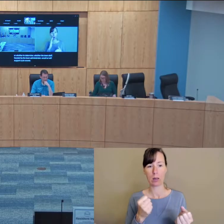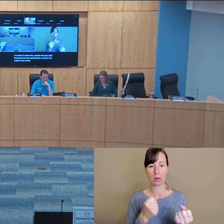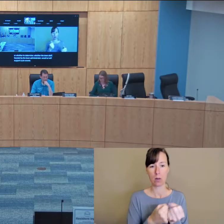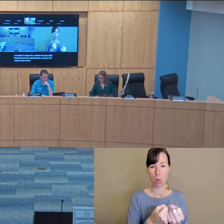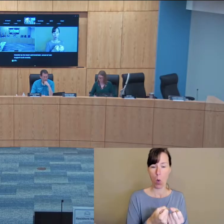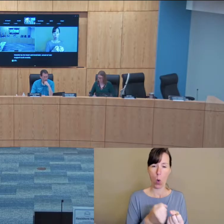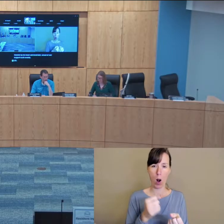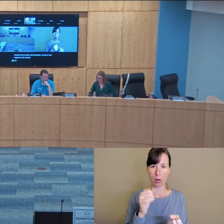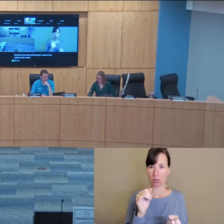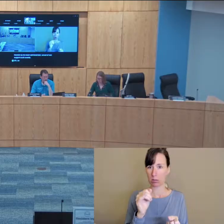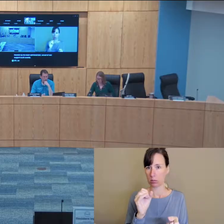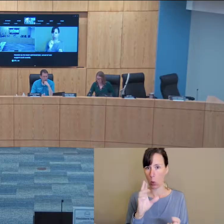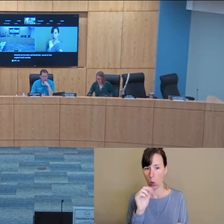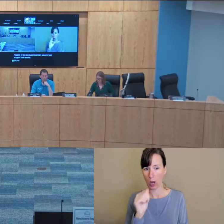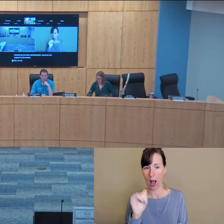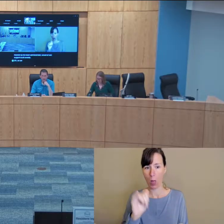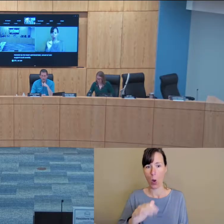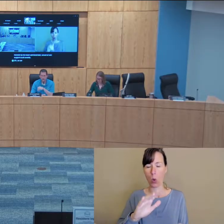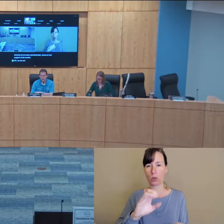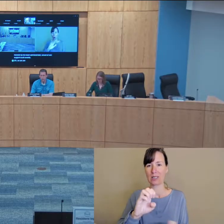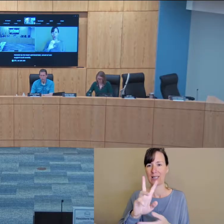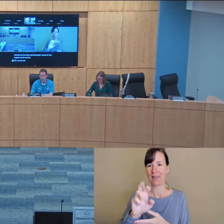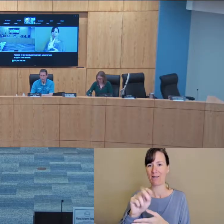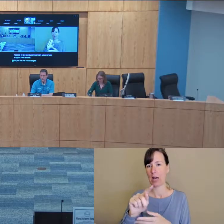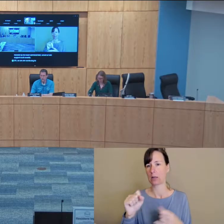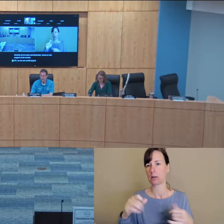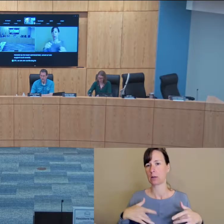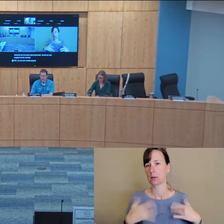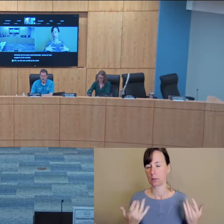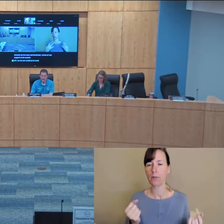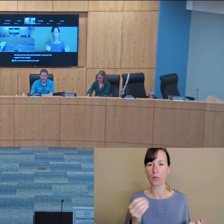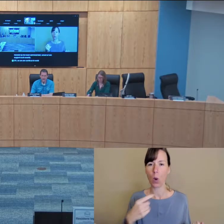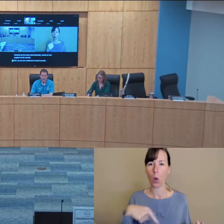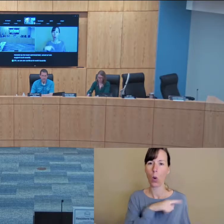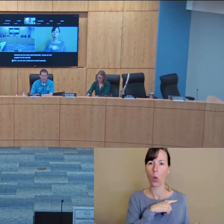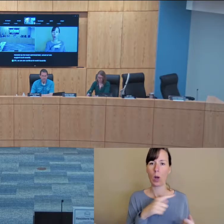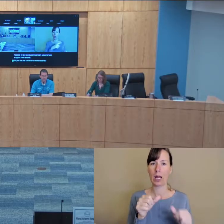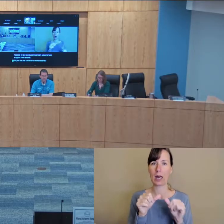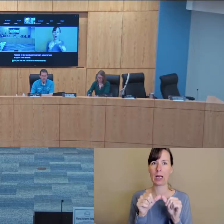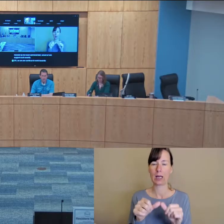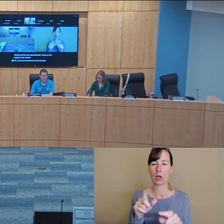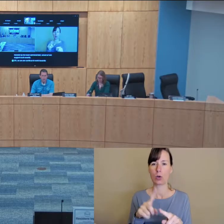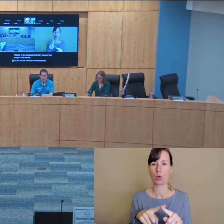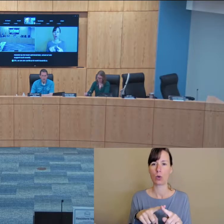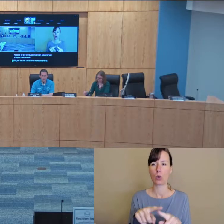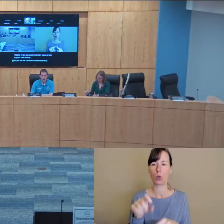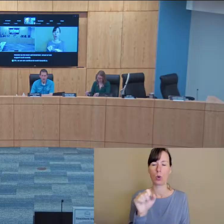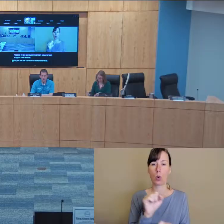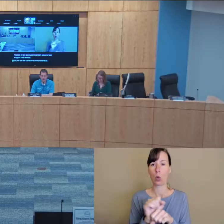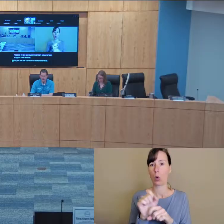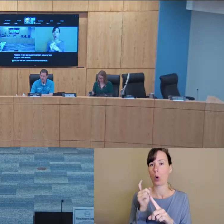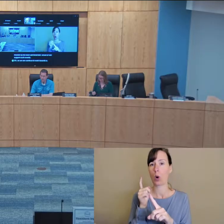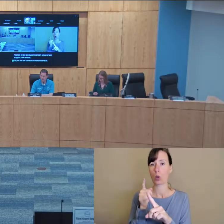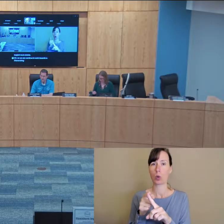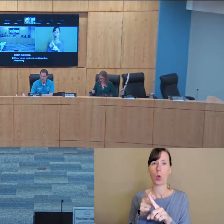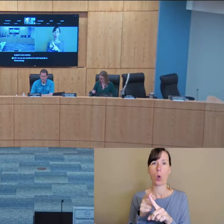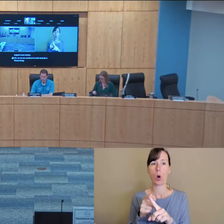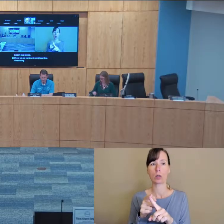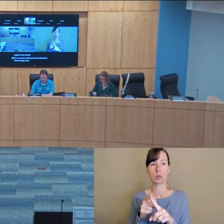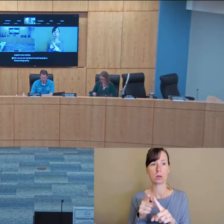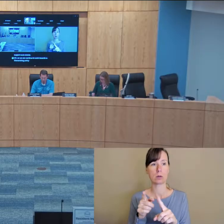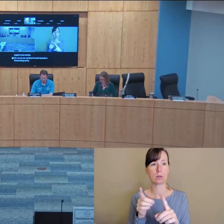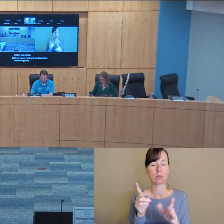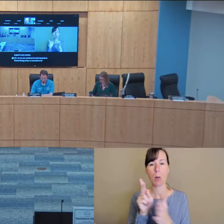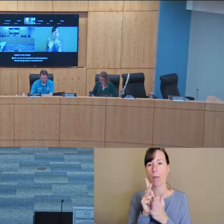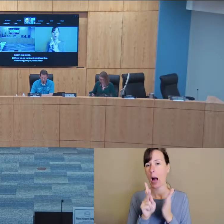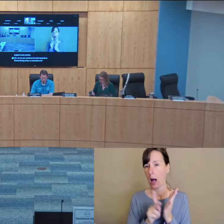So we are to continue to work towards a overarching policy or procedure